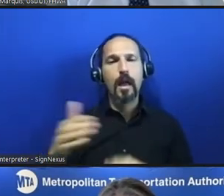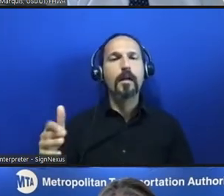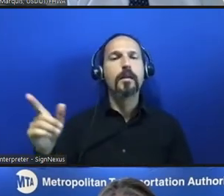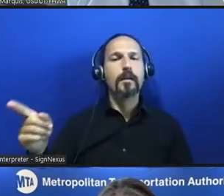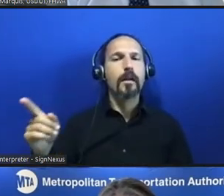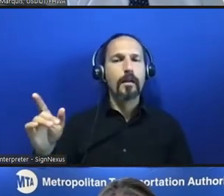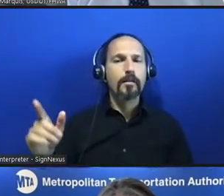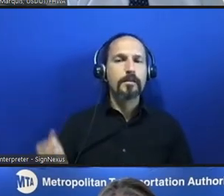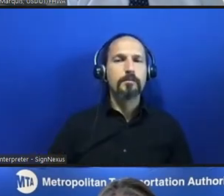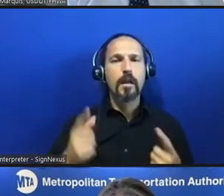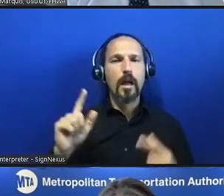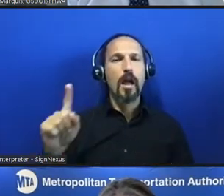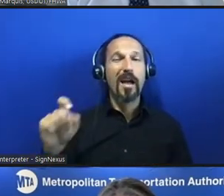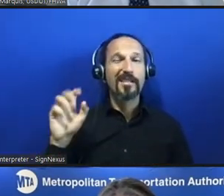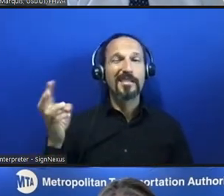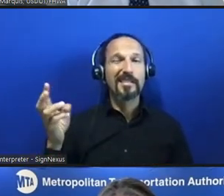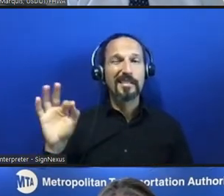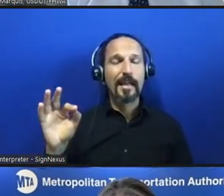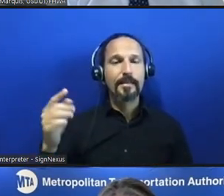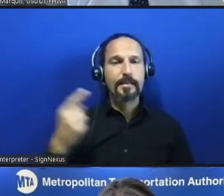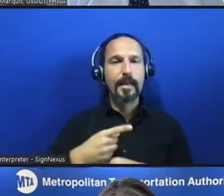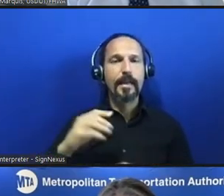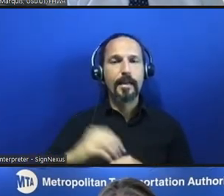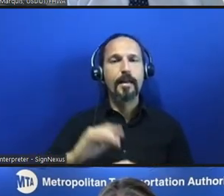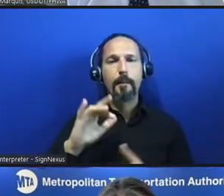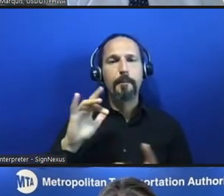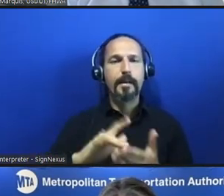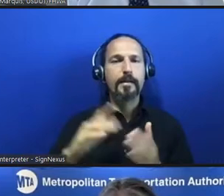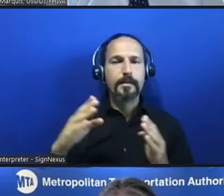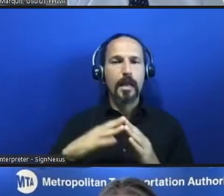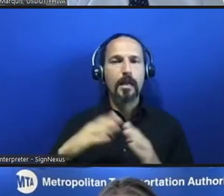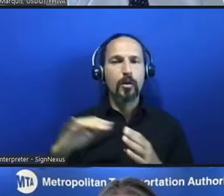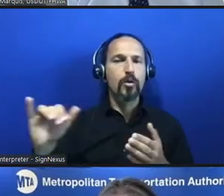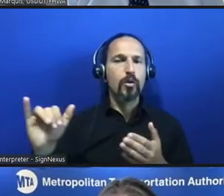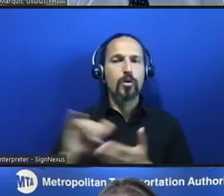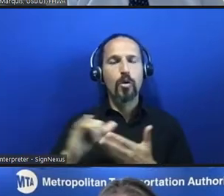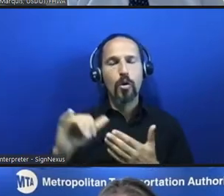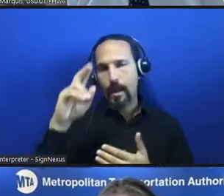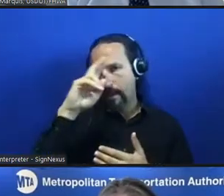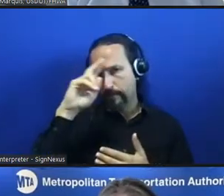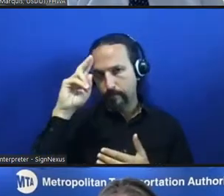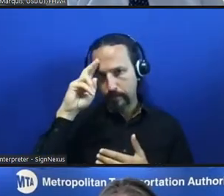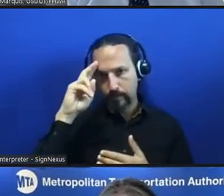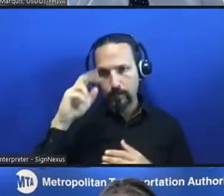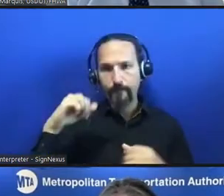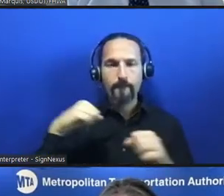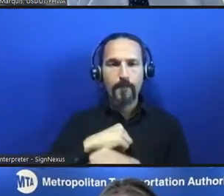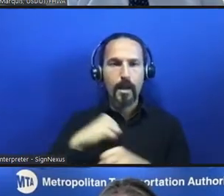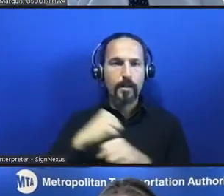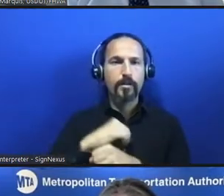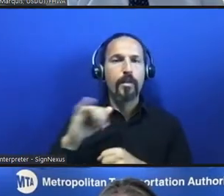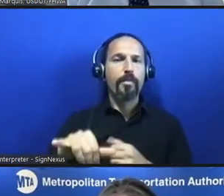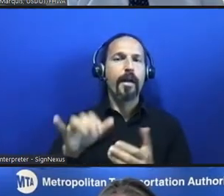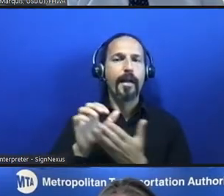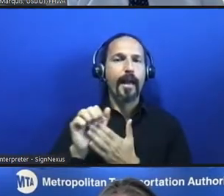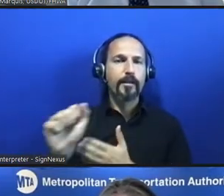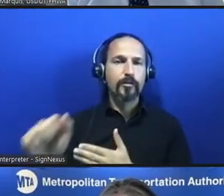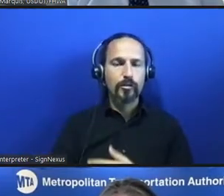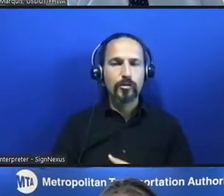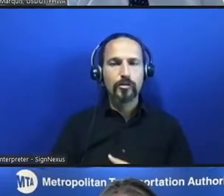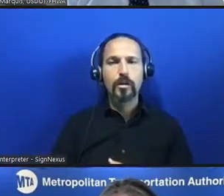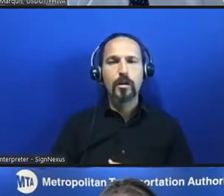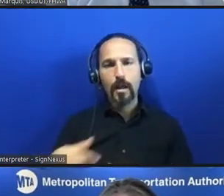169 days in the Midtown New York City Hospital fighting a wicked cancer